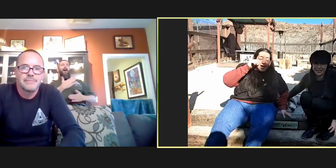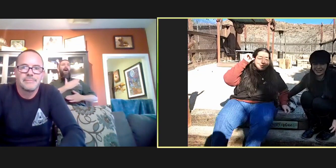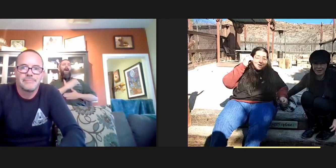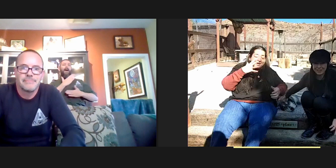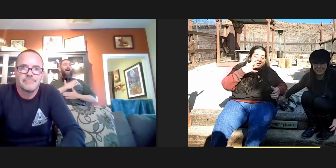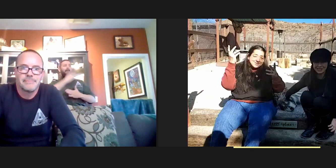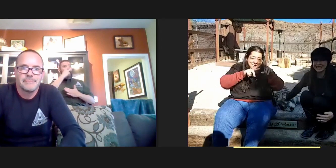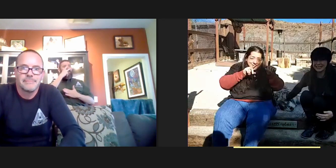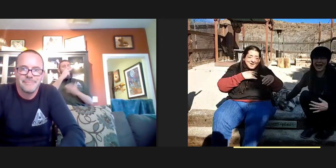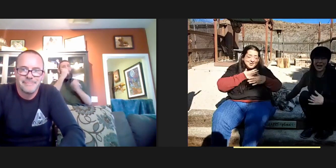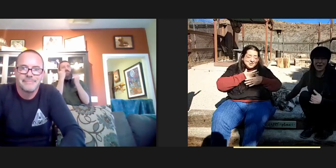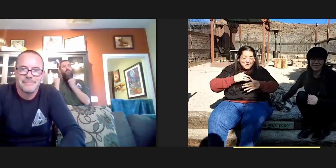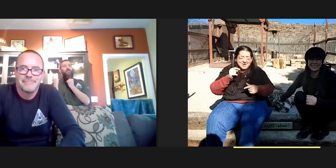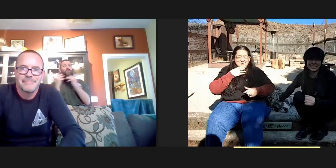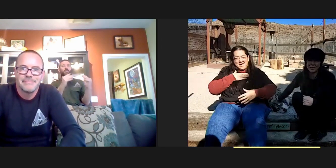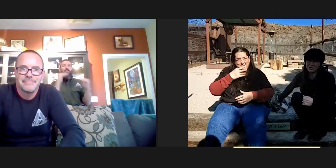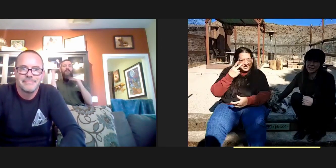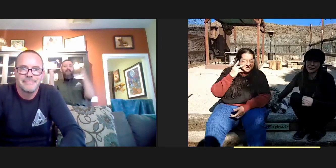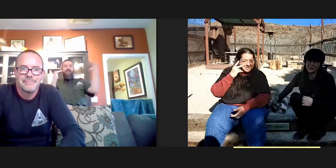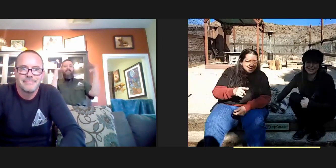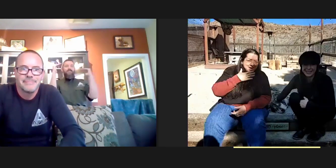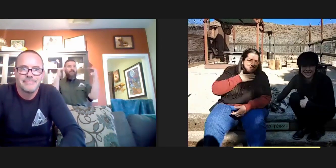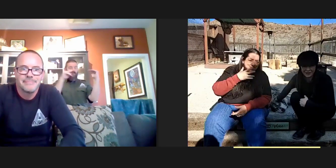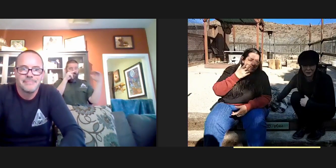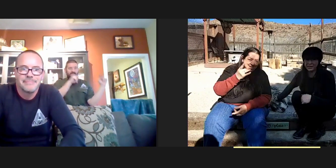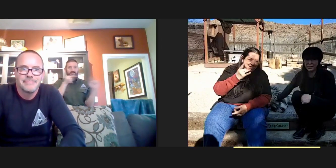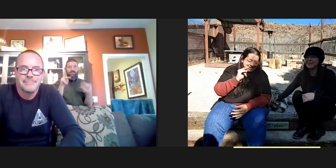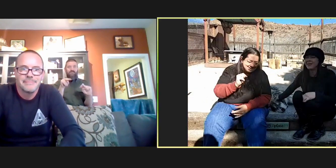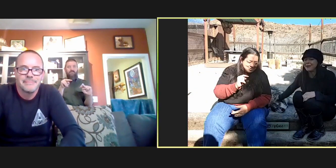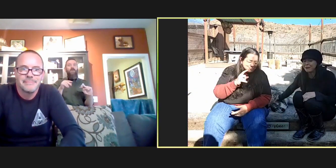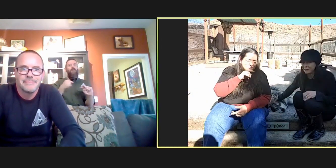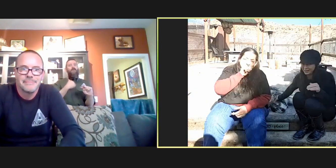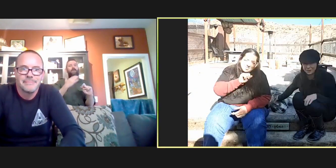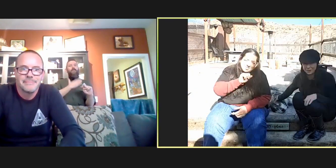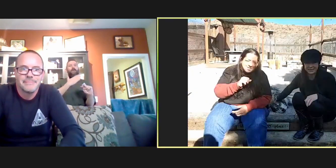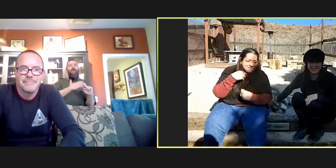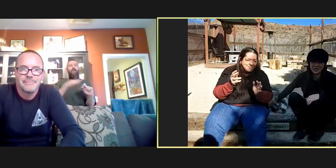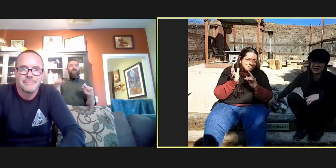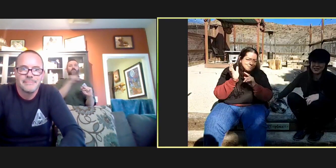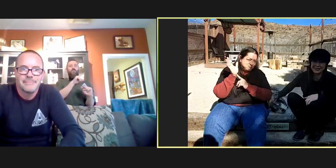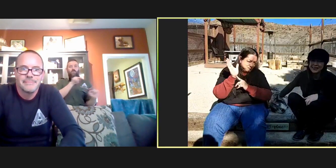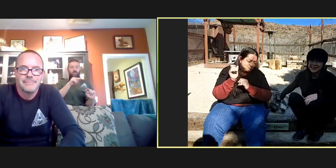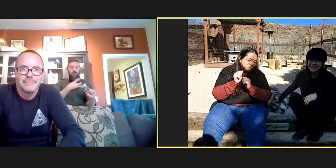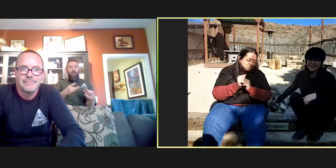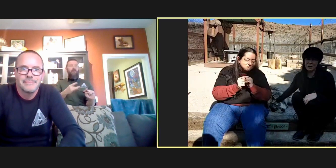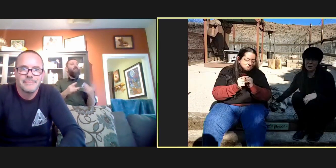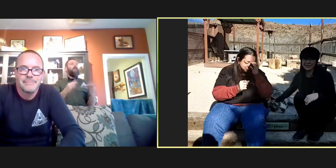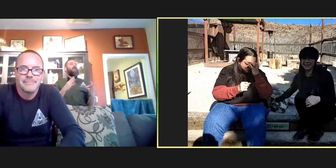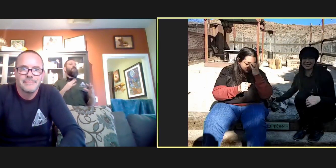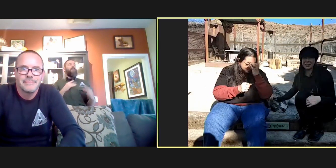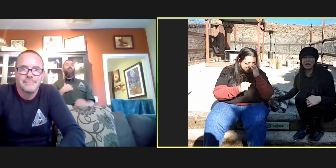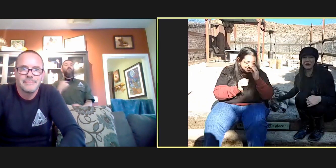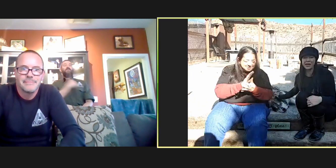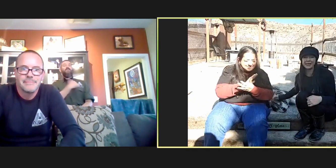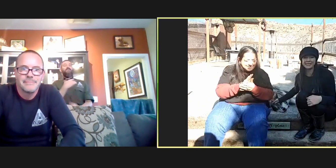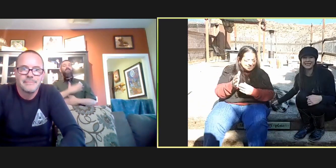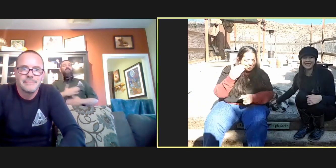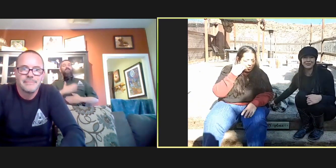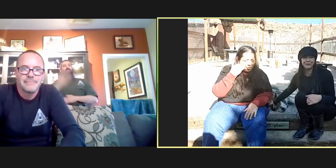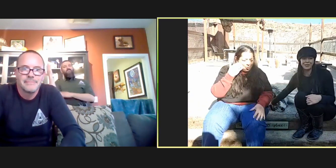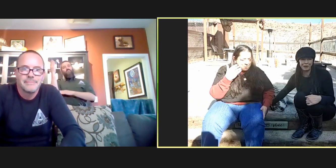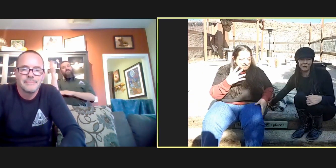and enjoyed it. I was really happy to see that. I'm glad you guys liked it. We love giving this presentation, so it's nice to